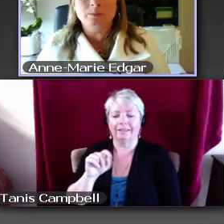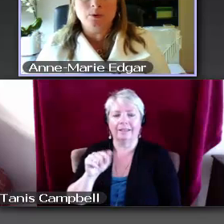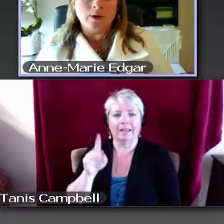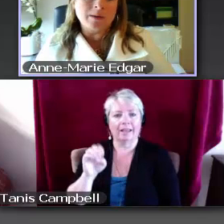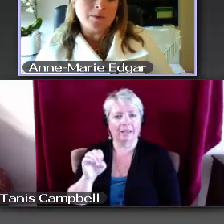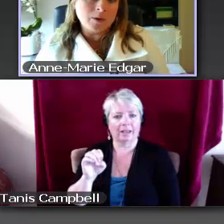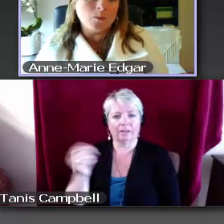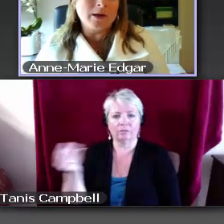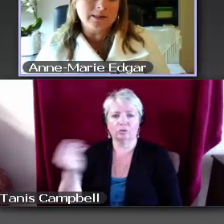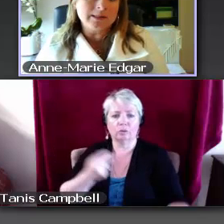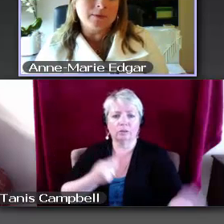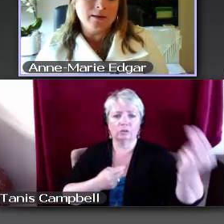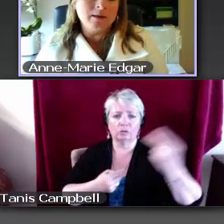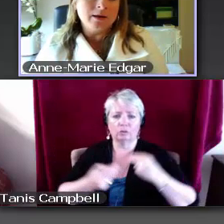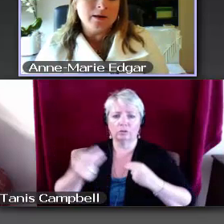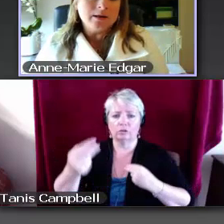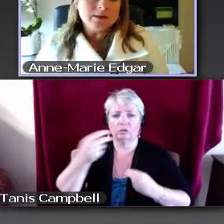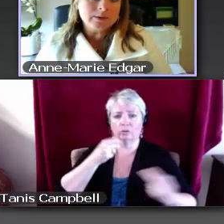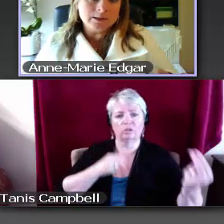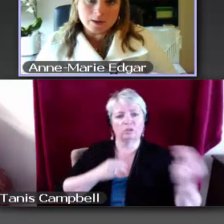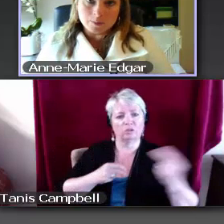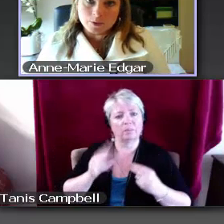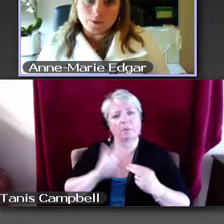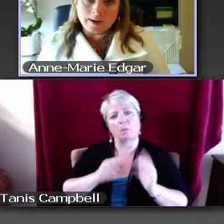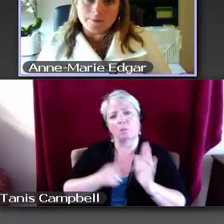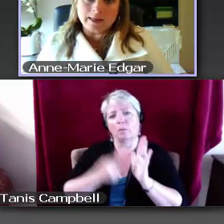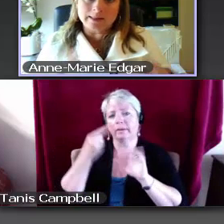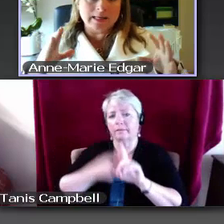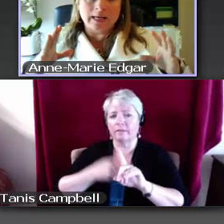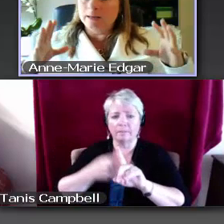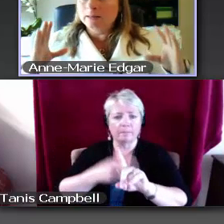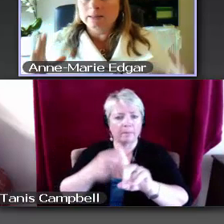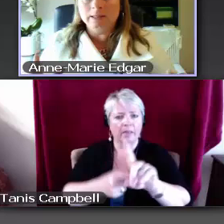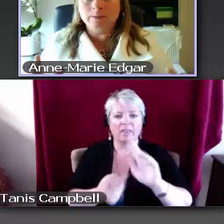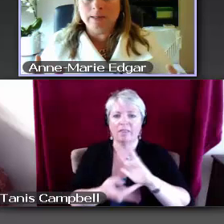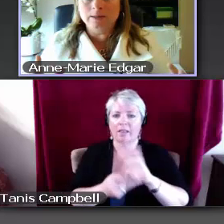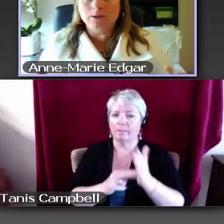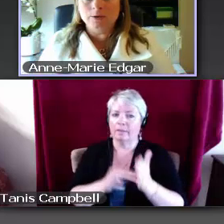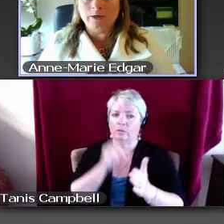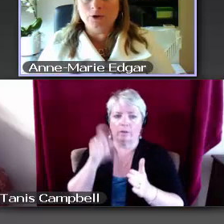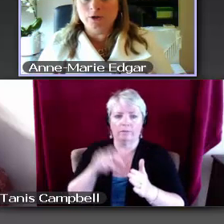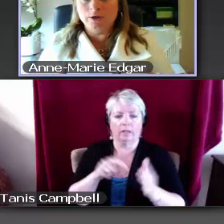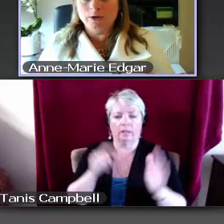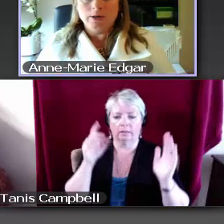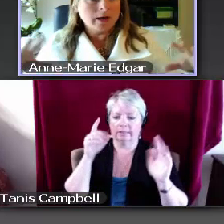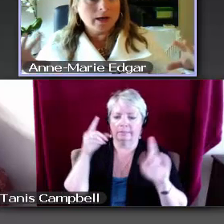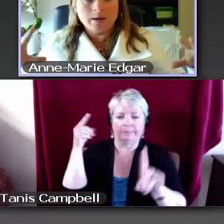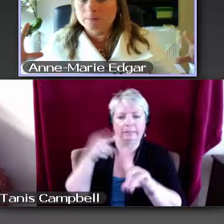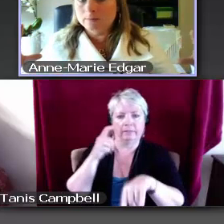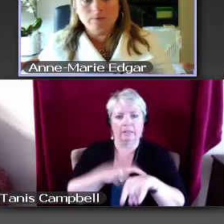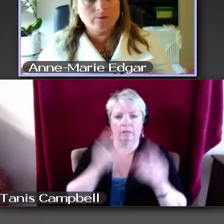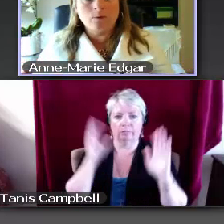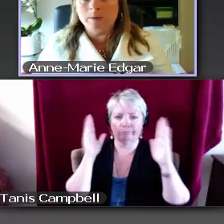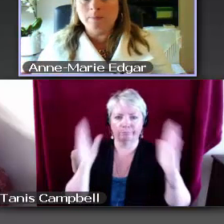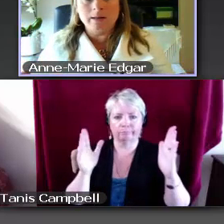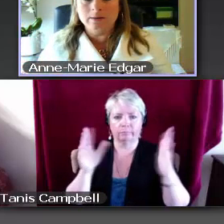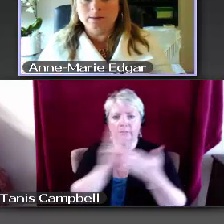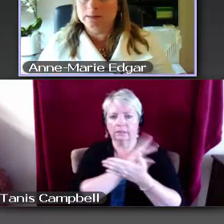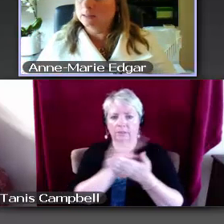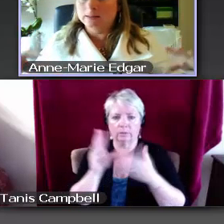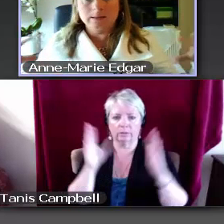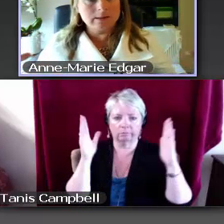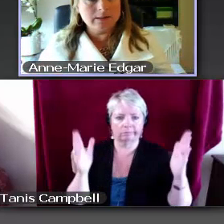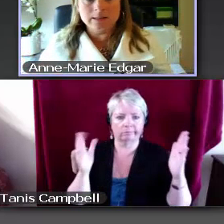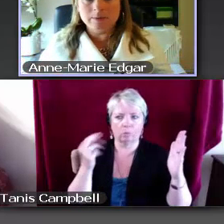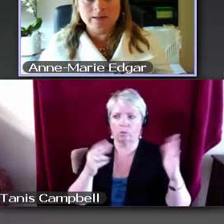clients into the program about once a month. So it's not a program that's, say, 6 weeks in duration, 4